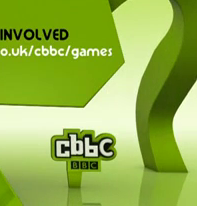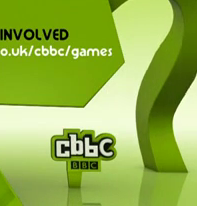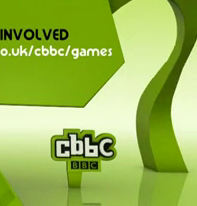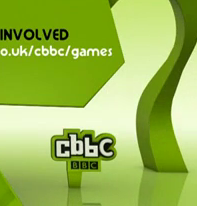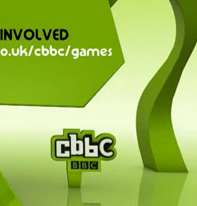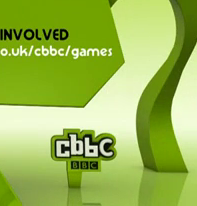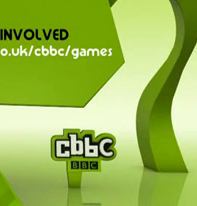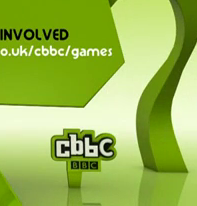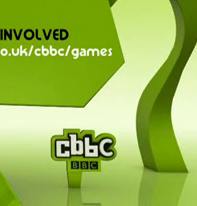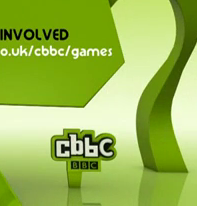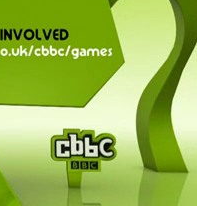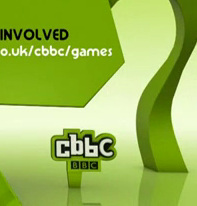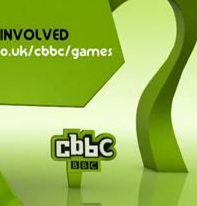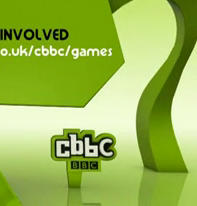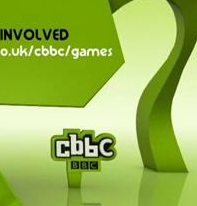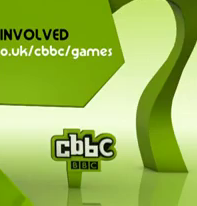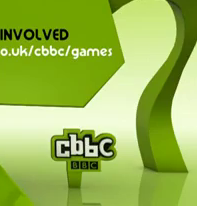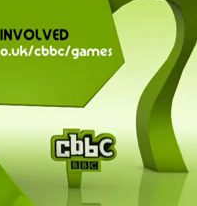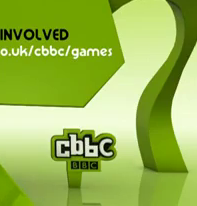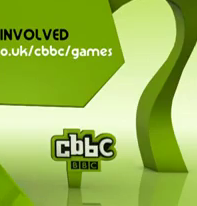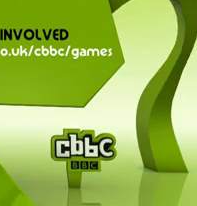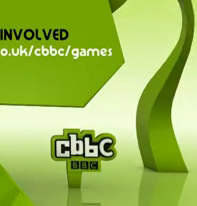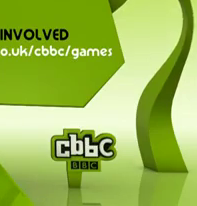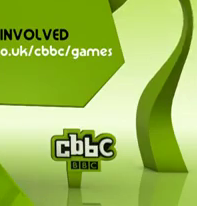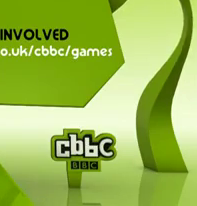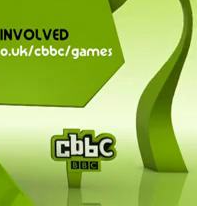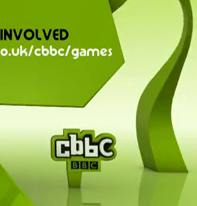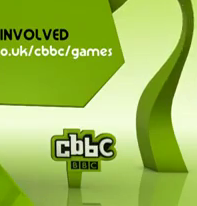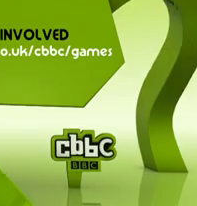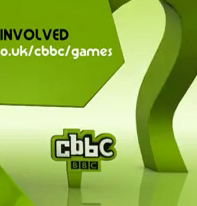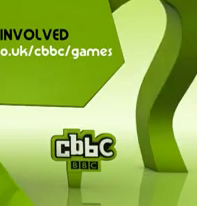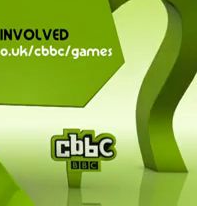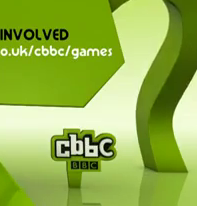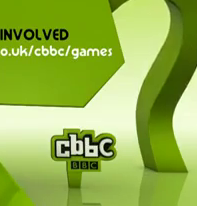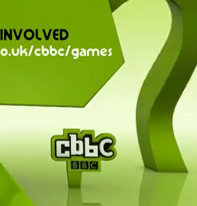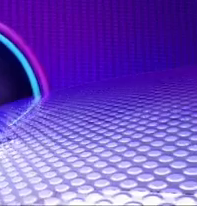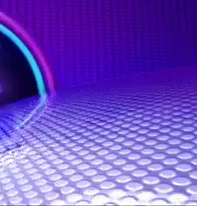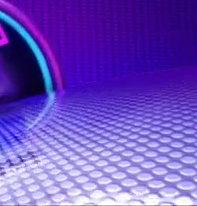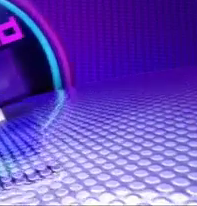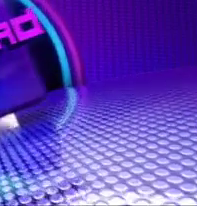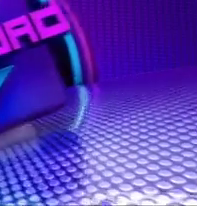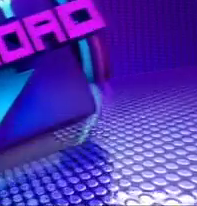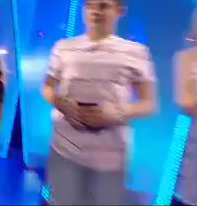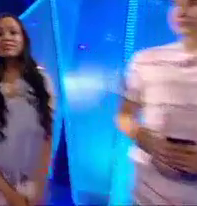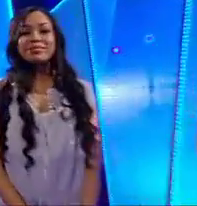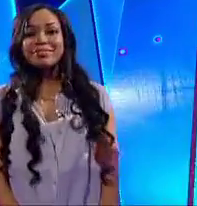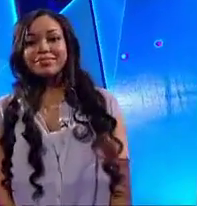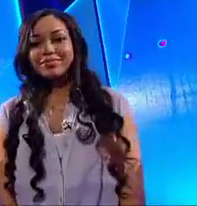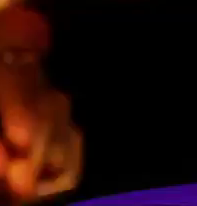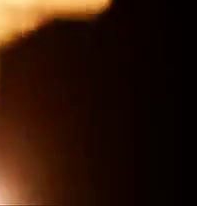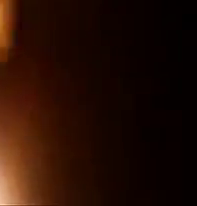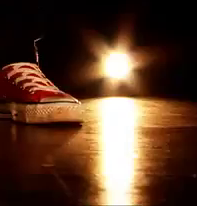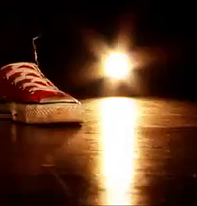CBBC website and click on Be On A Show for your chance to get involved. Come on then, what are you waiting for? Welcome to